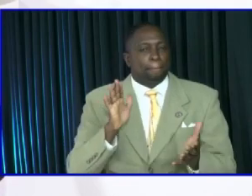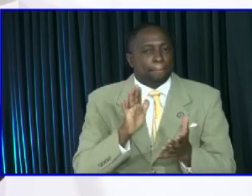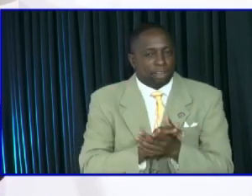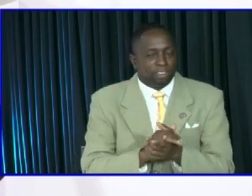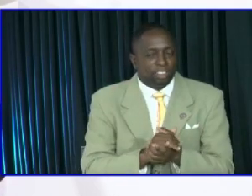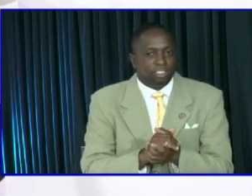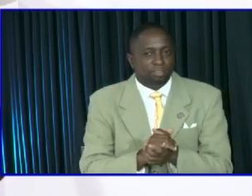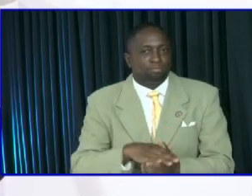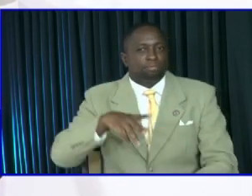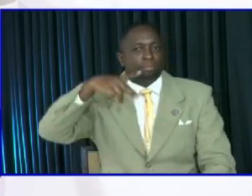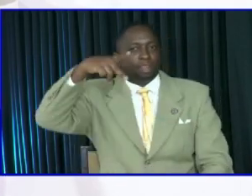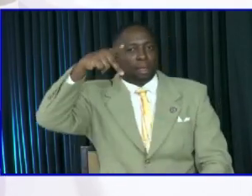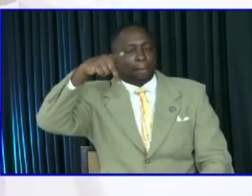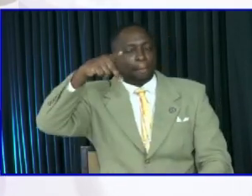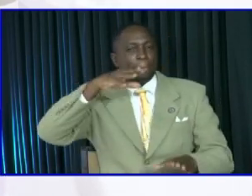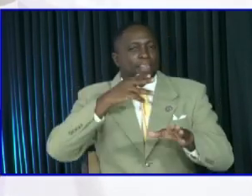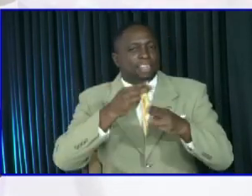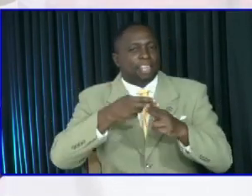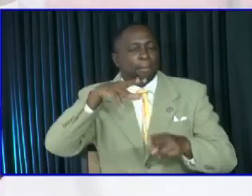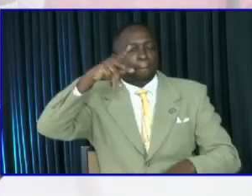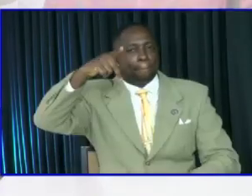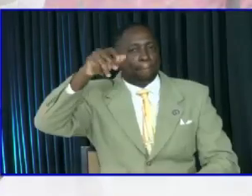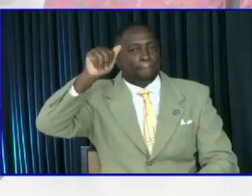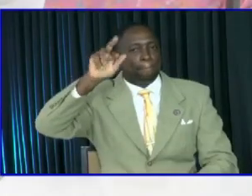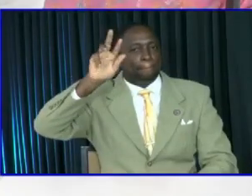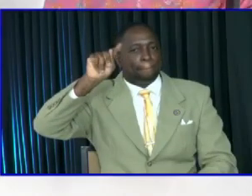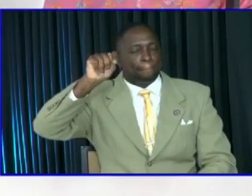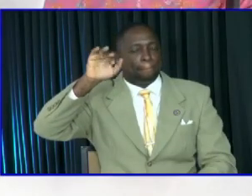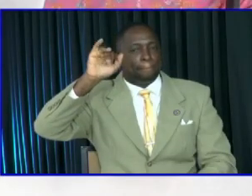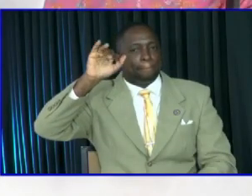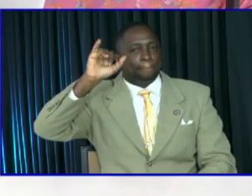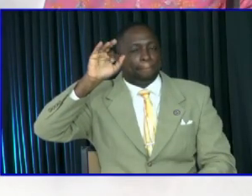studio, Patricia Cunningham Francis.